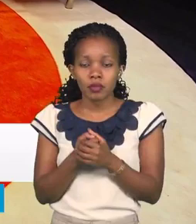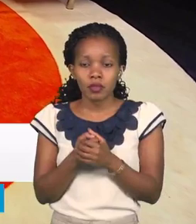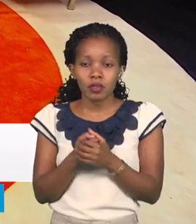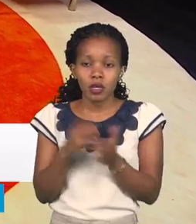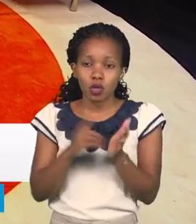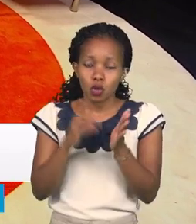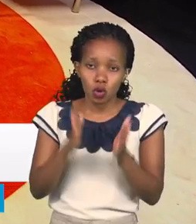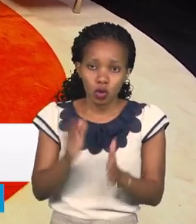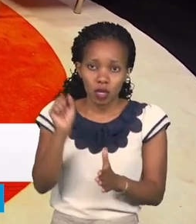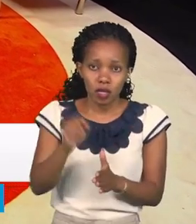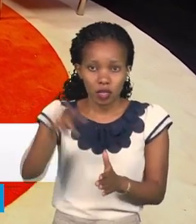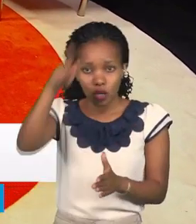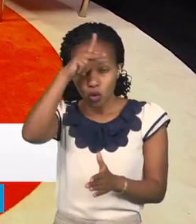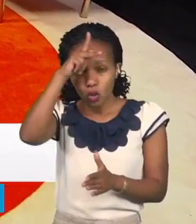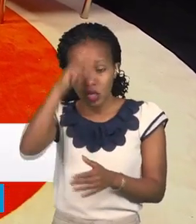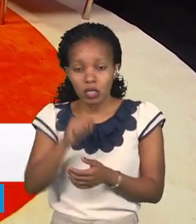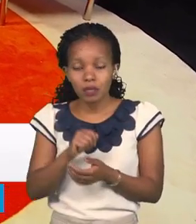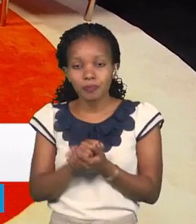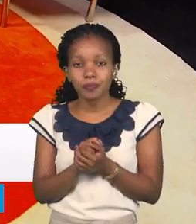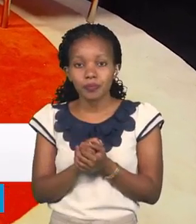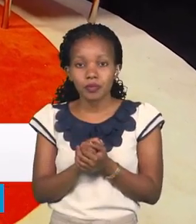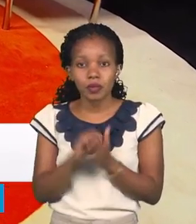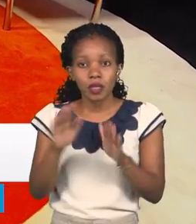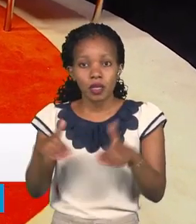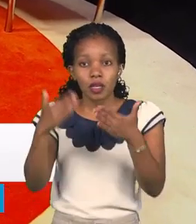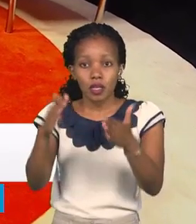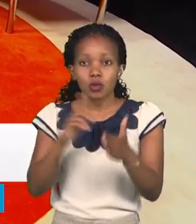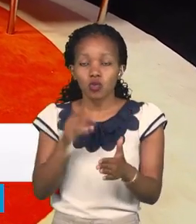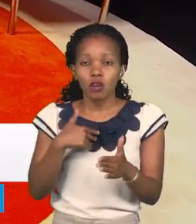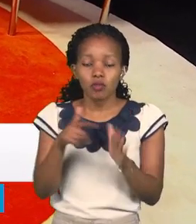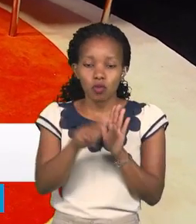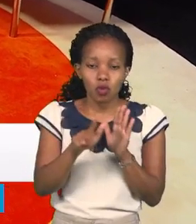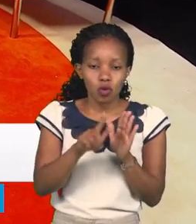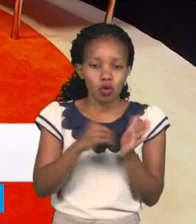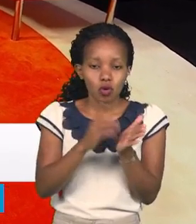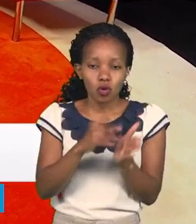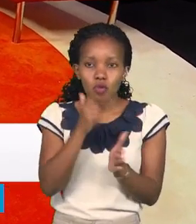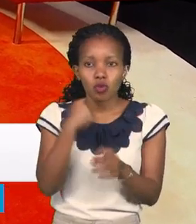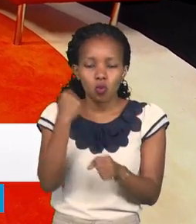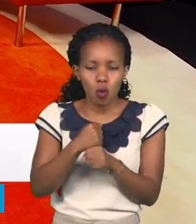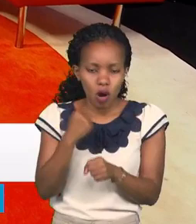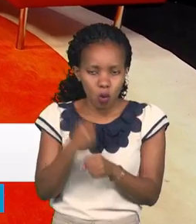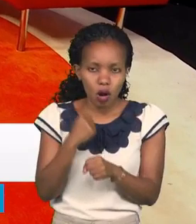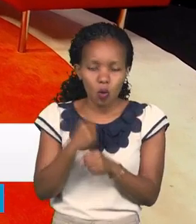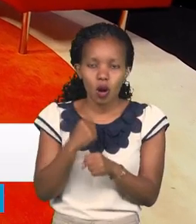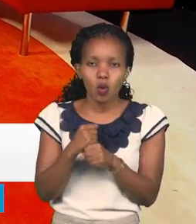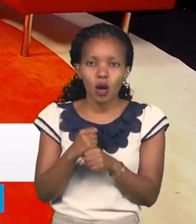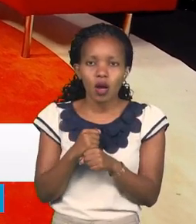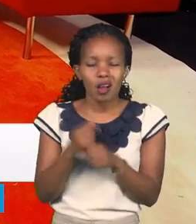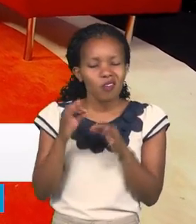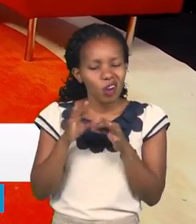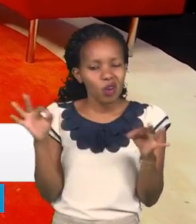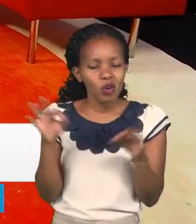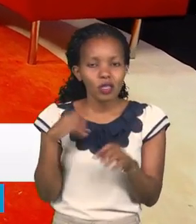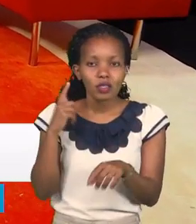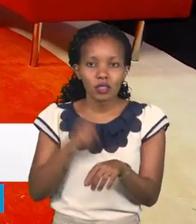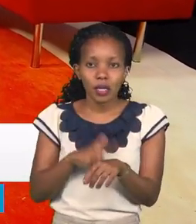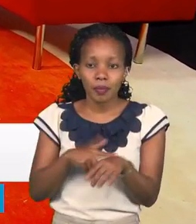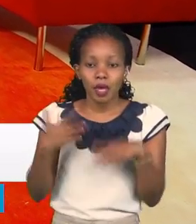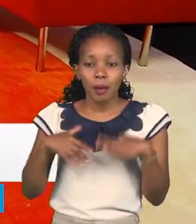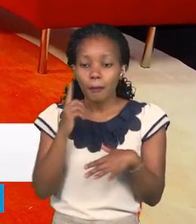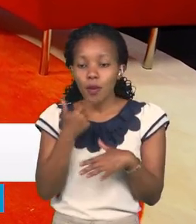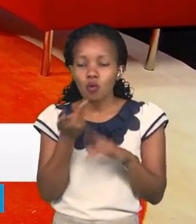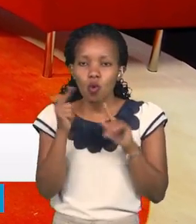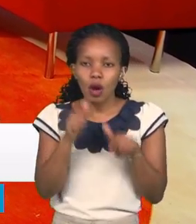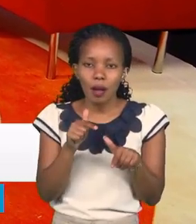a knowledge transfer, you know. Okay. So what we do is we have the local doctors who have been working with us for a very okay. very long time. Mm-hmm. So people who come to